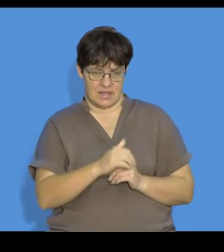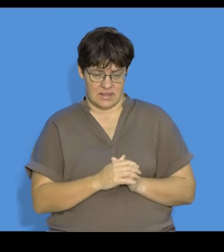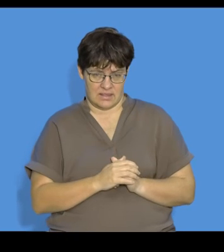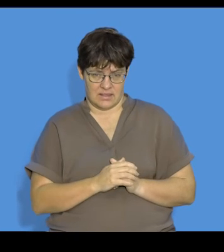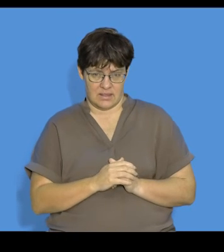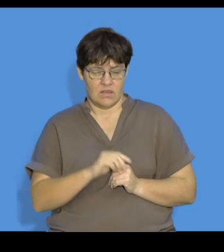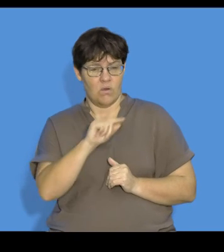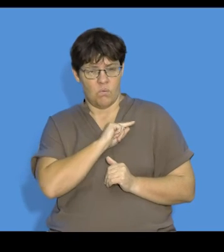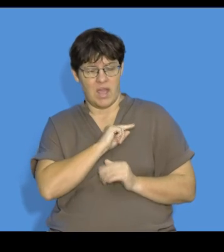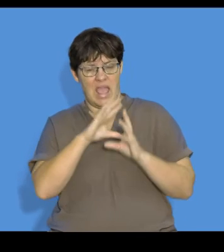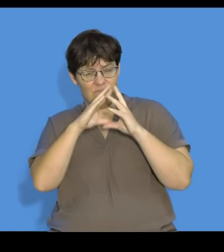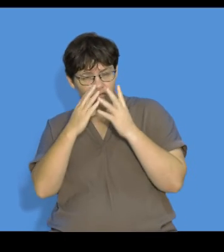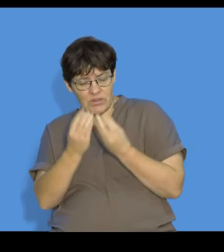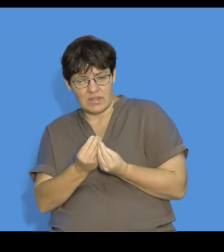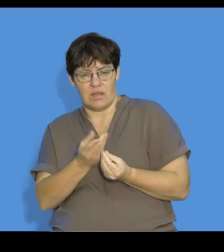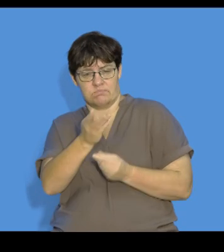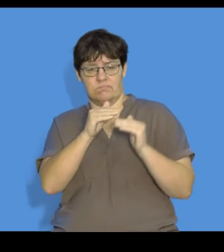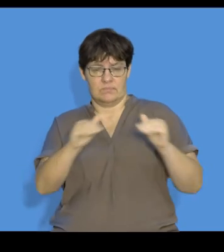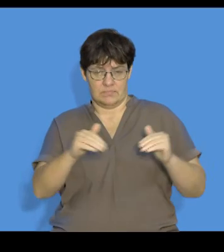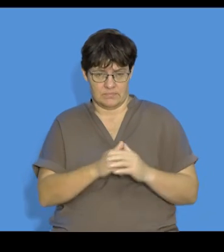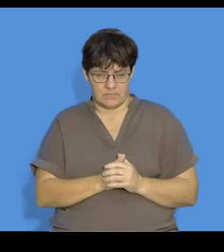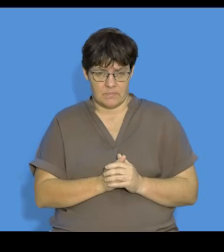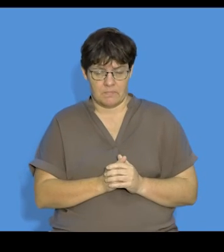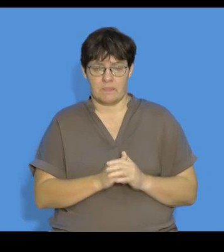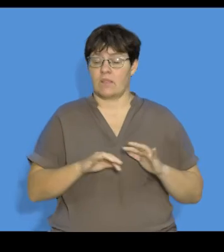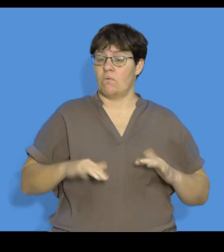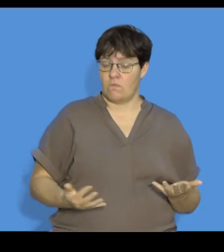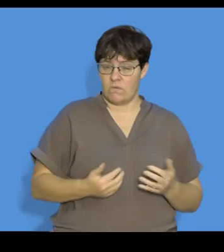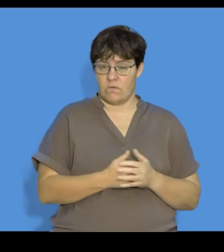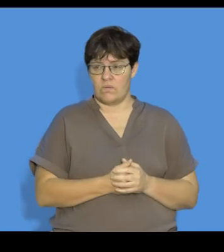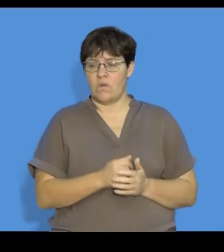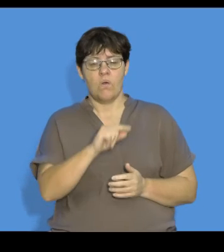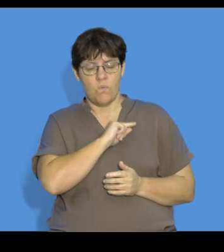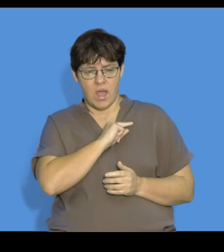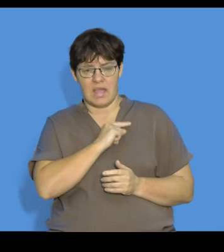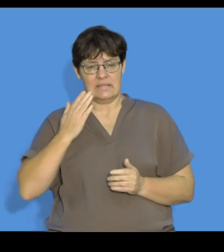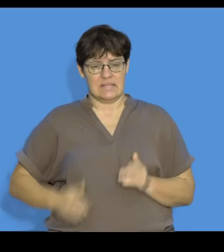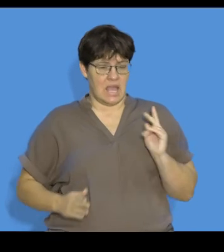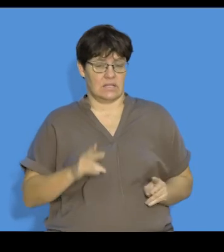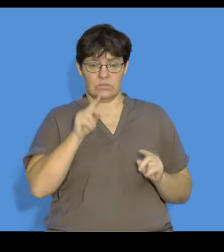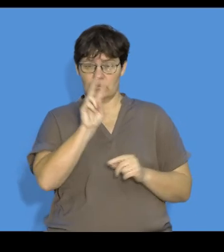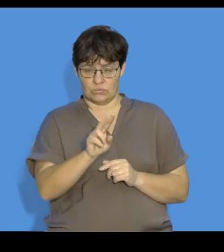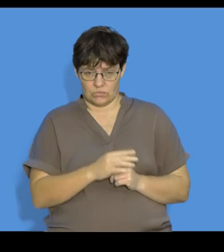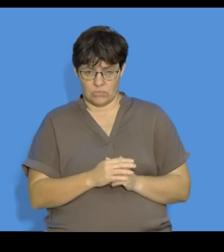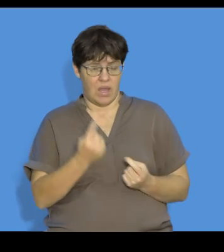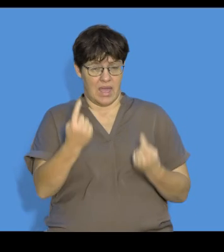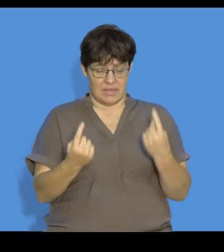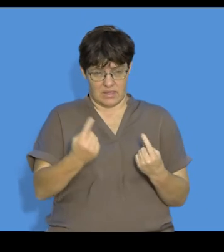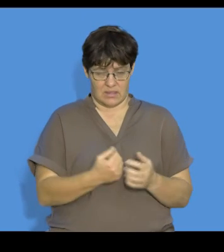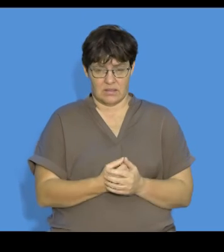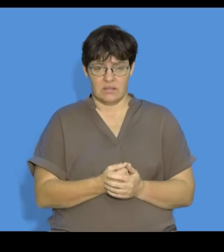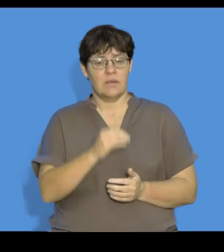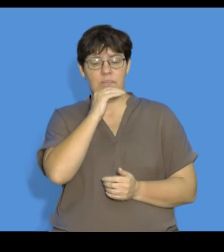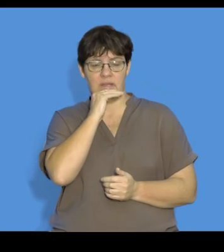A, right? Because it's everything that's on that side. Or, because it's two sides, on either side